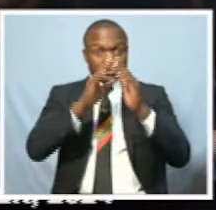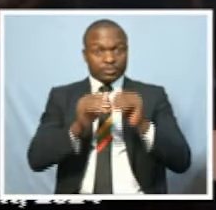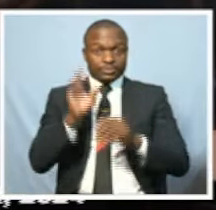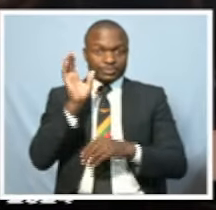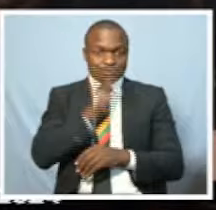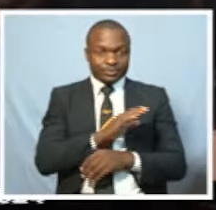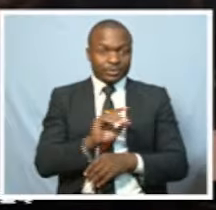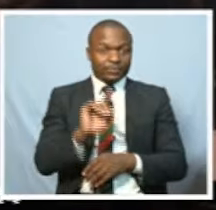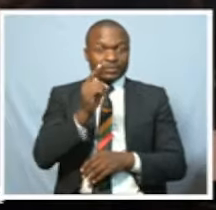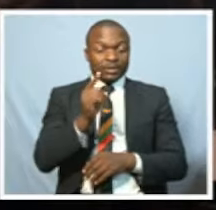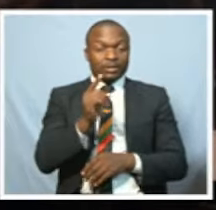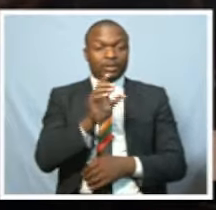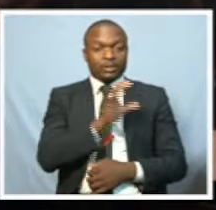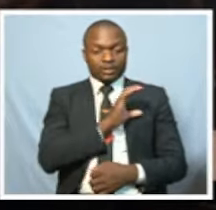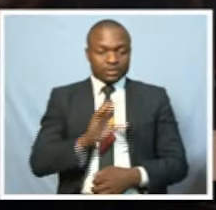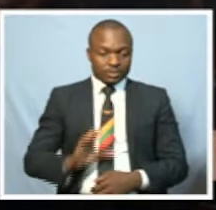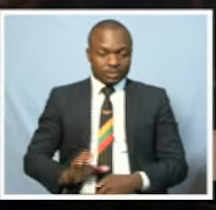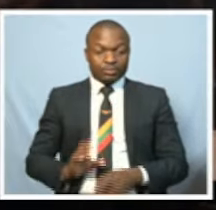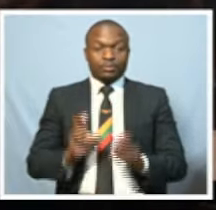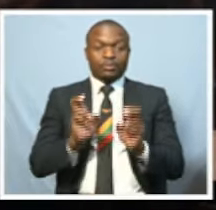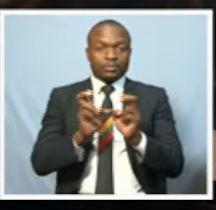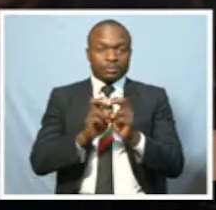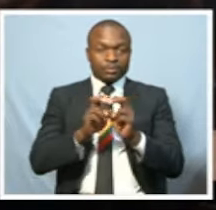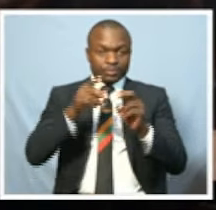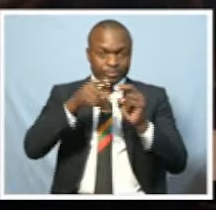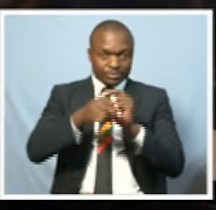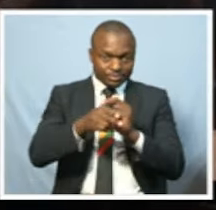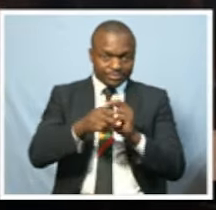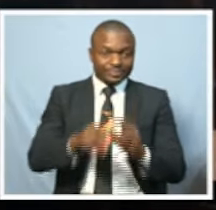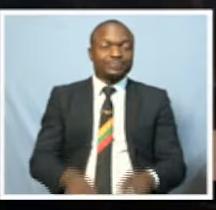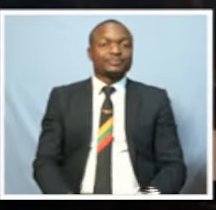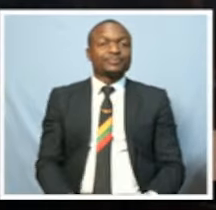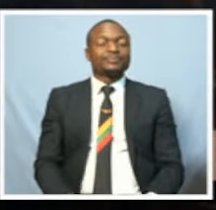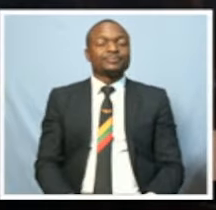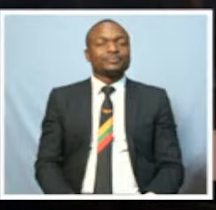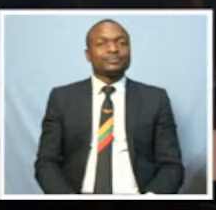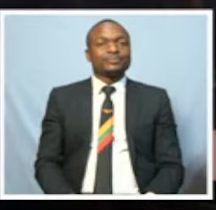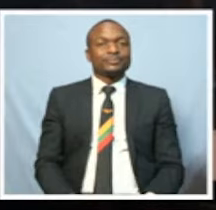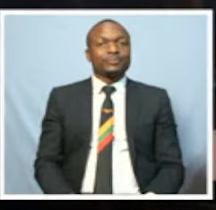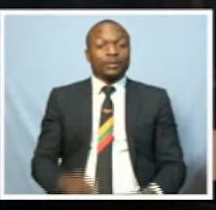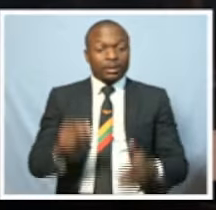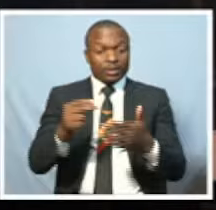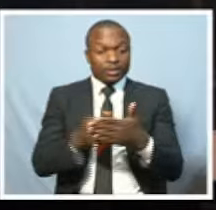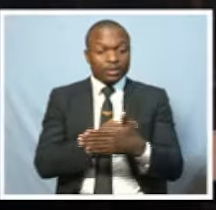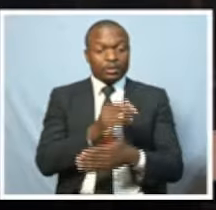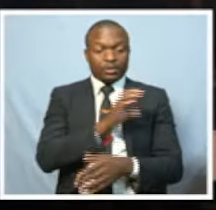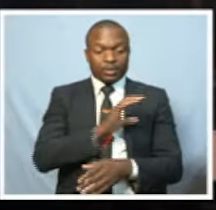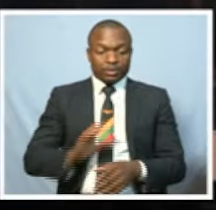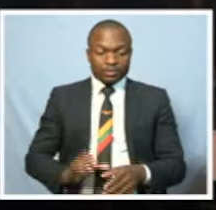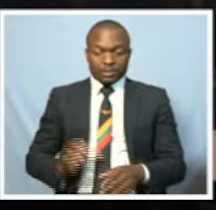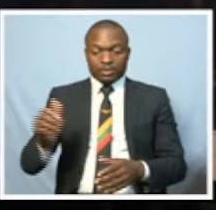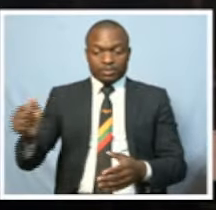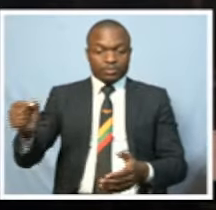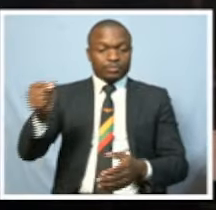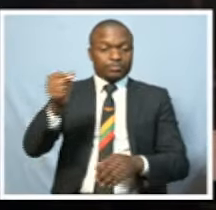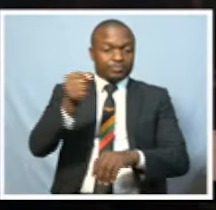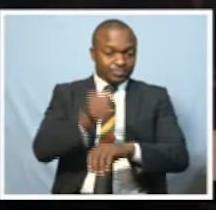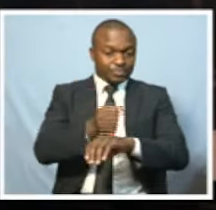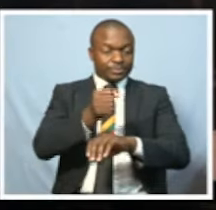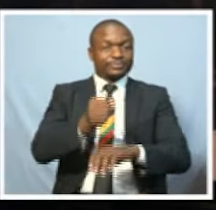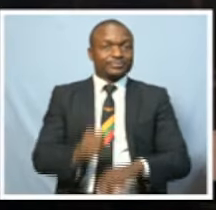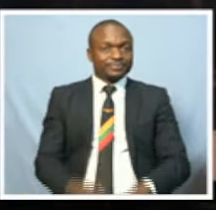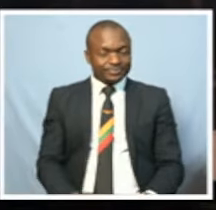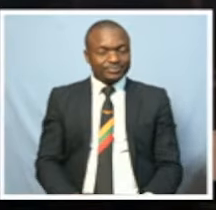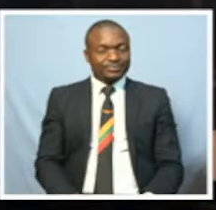The first contractor, the contract was terminated, and a new contractor appointed.